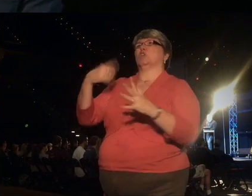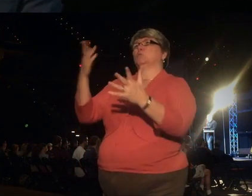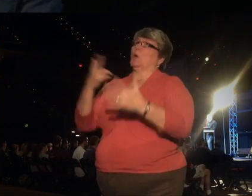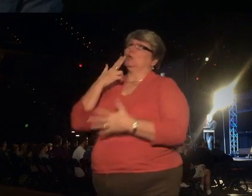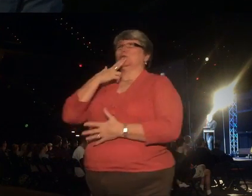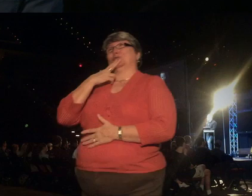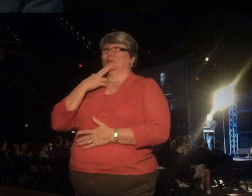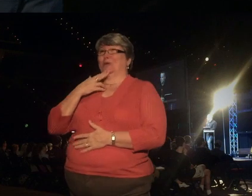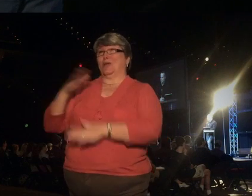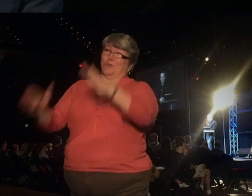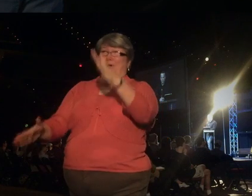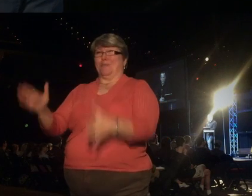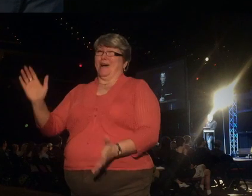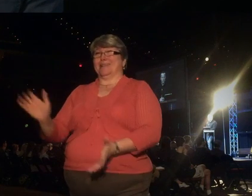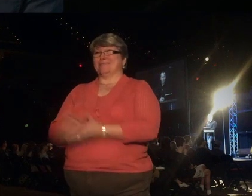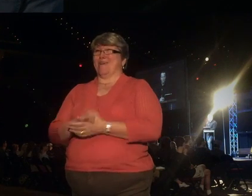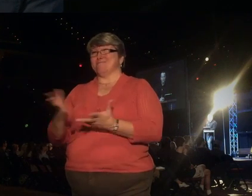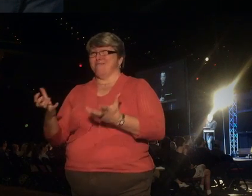robot.